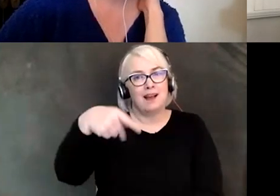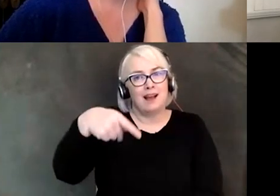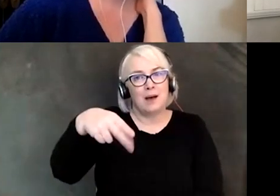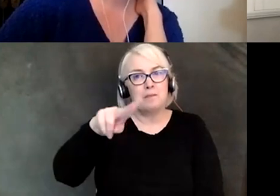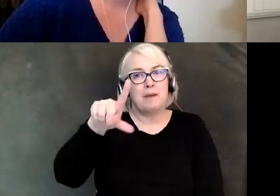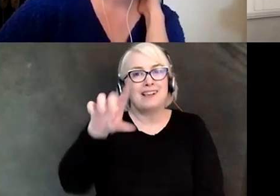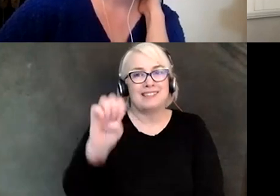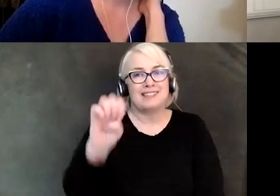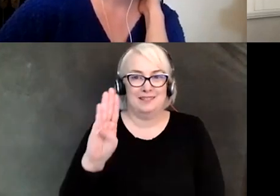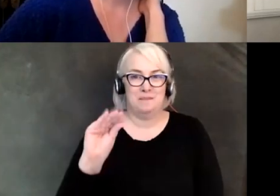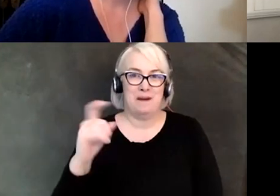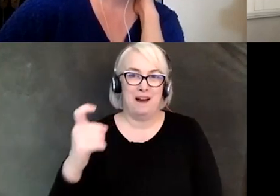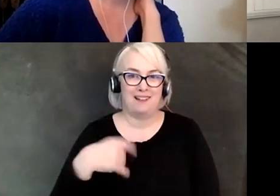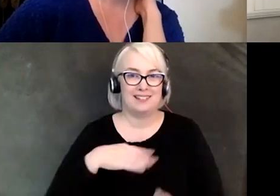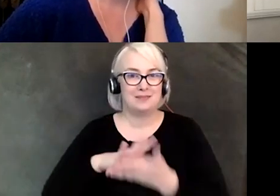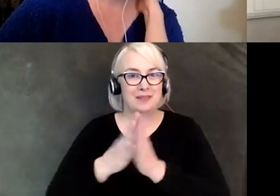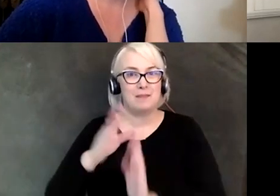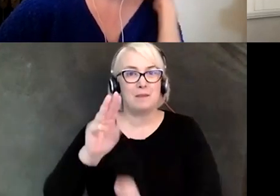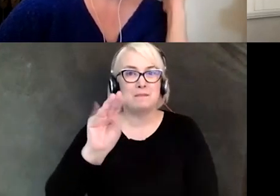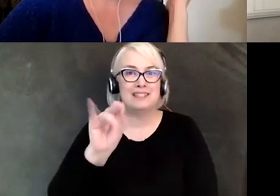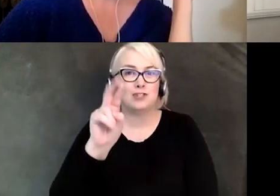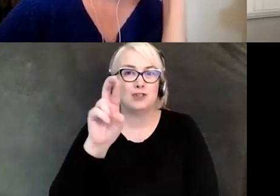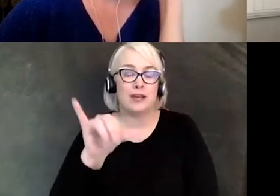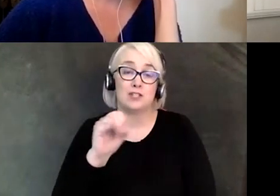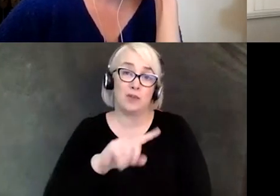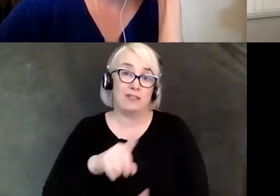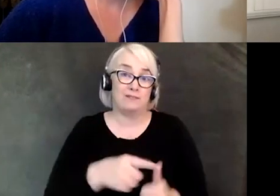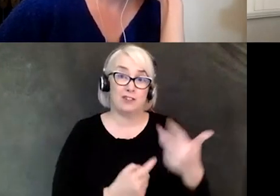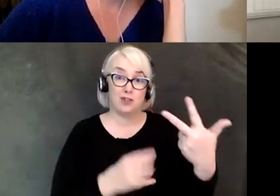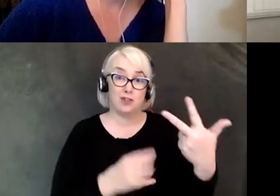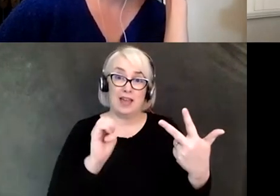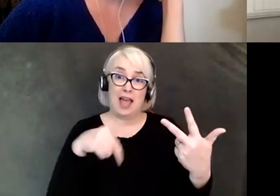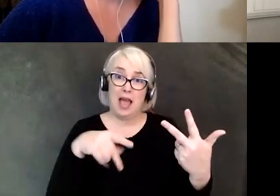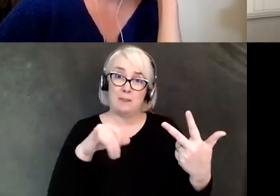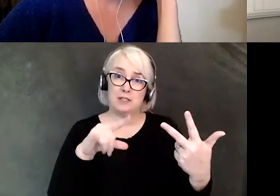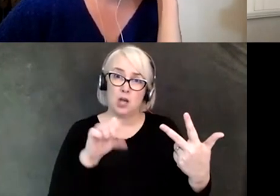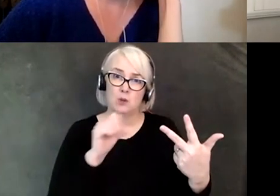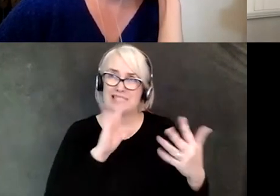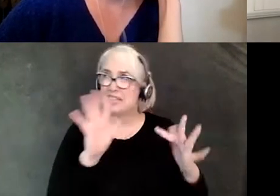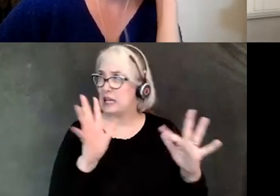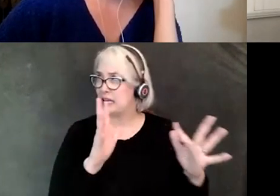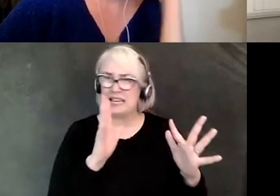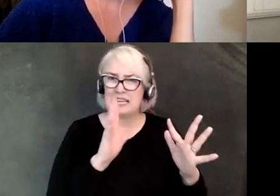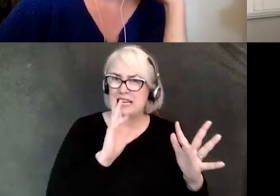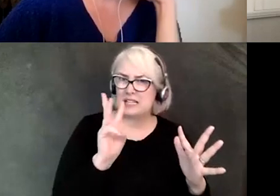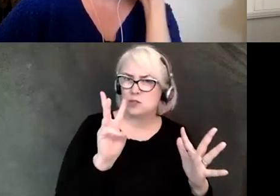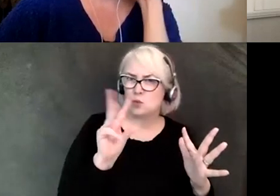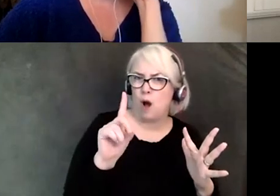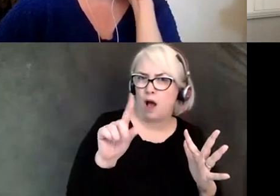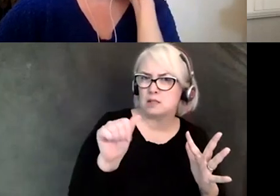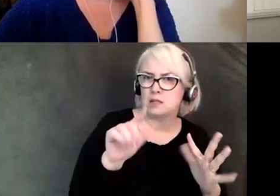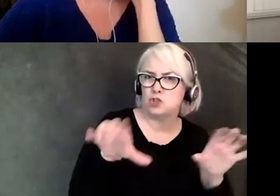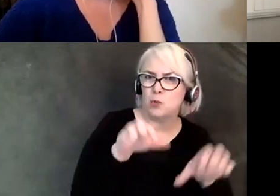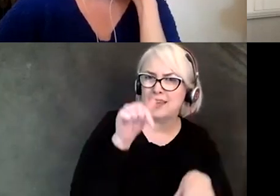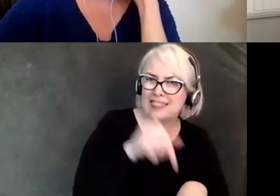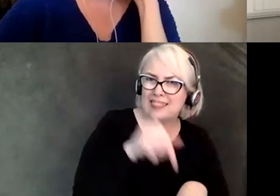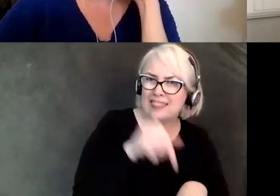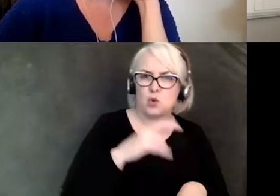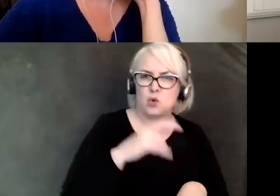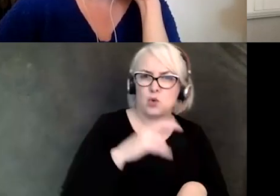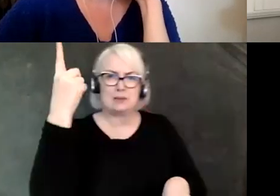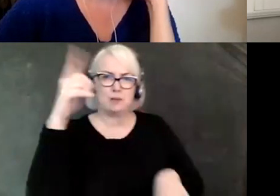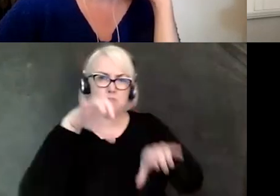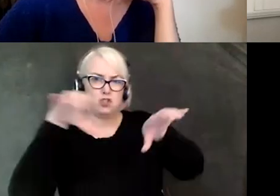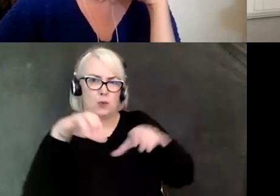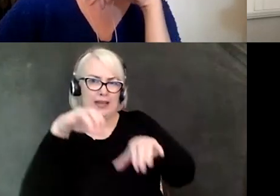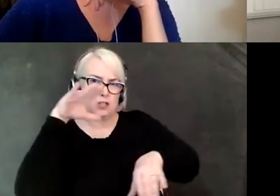the first act, essentially the first three episodes is, is Wanda doing this or is this being done to her? Right. So that's sort of how we figured it out is what are